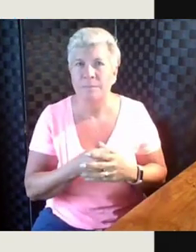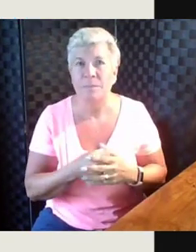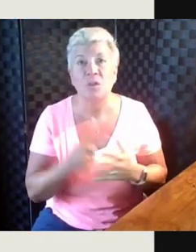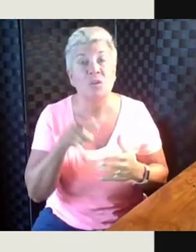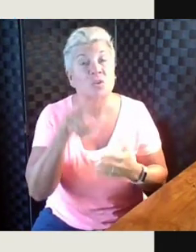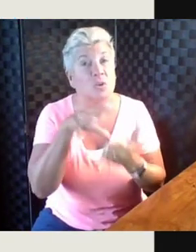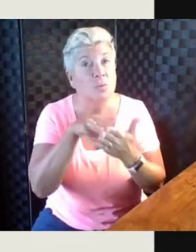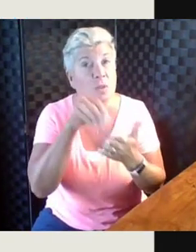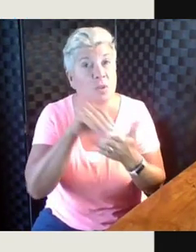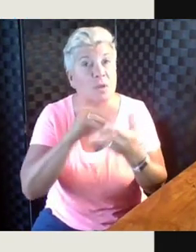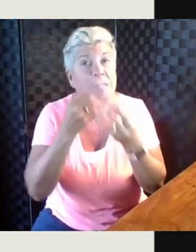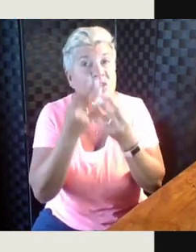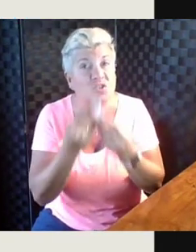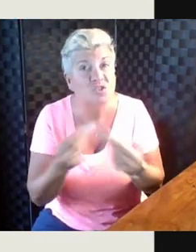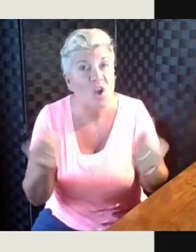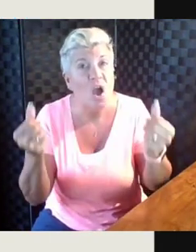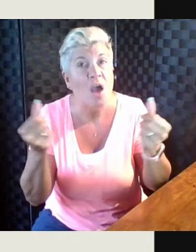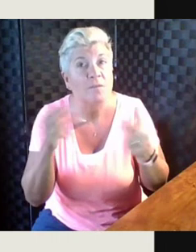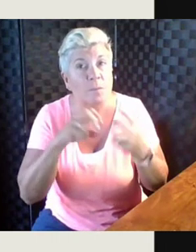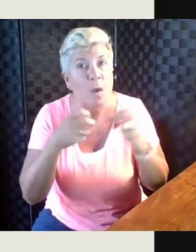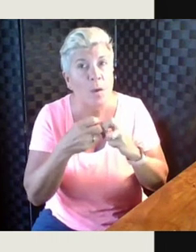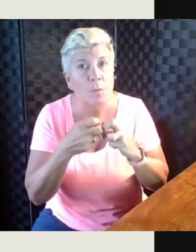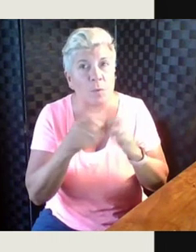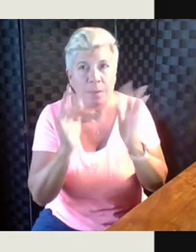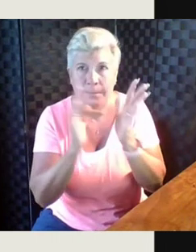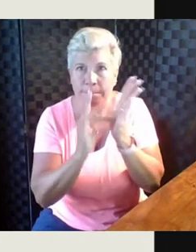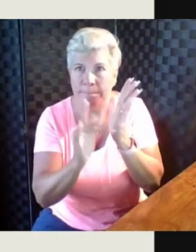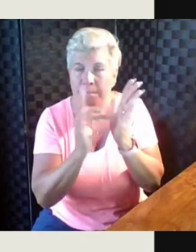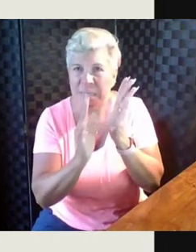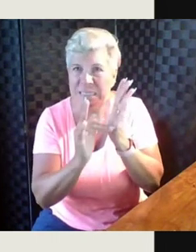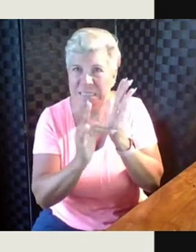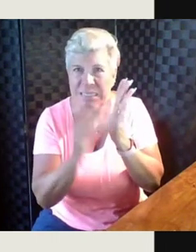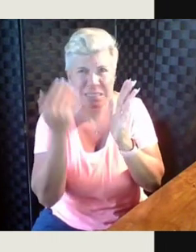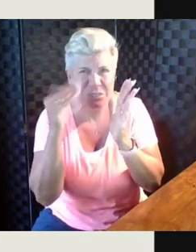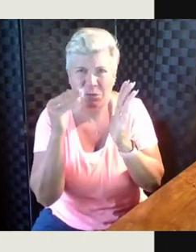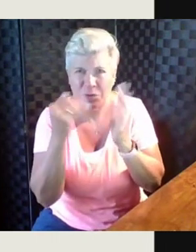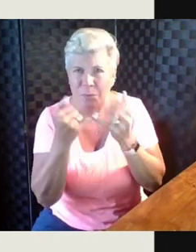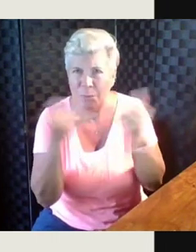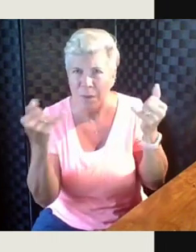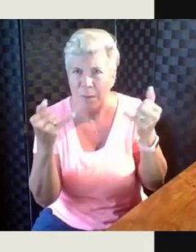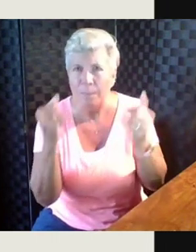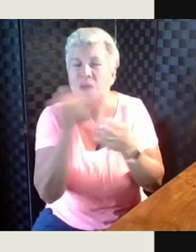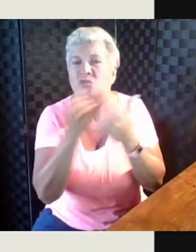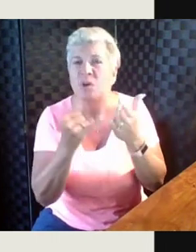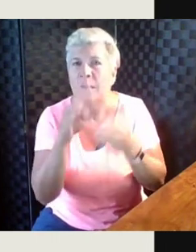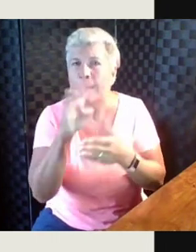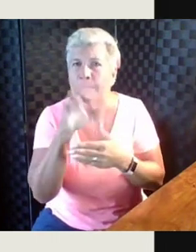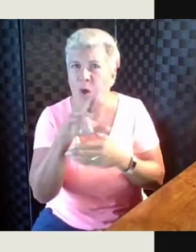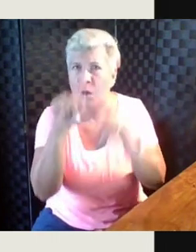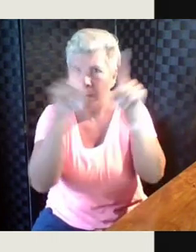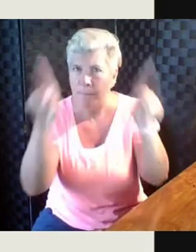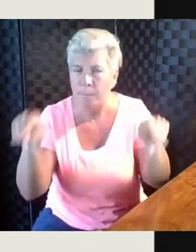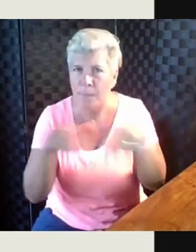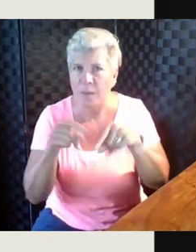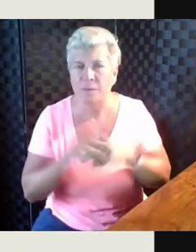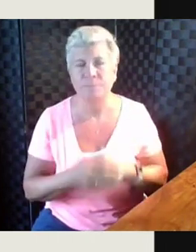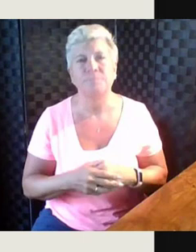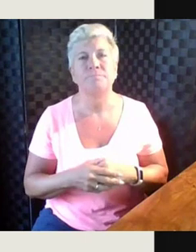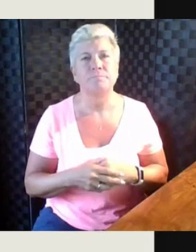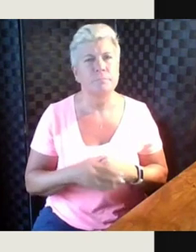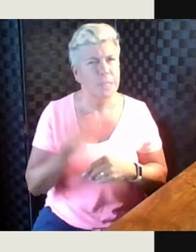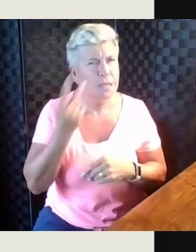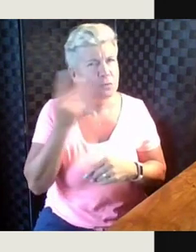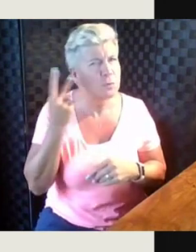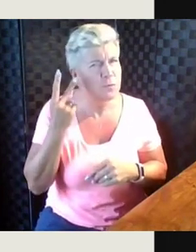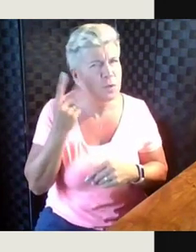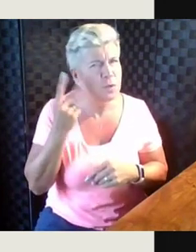this lesson, you will learn how to solve a problem with a missing part by drawing a bar model. Now let's review what